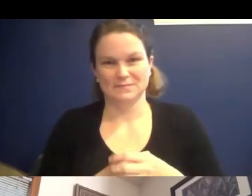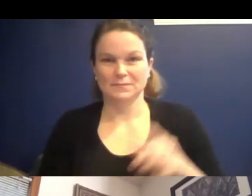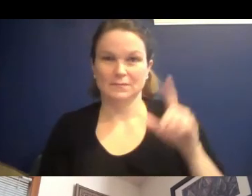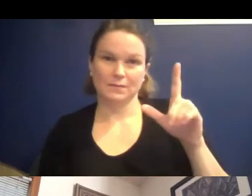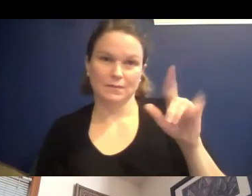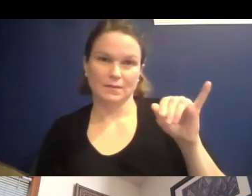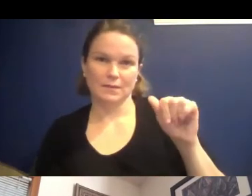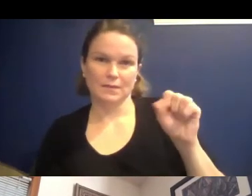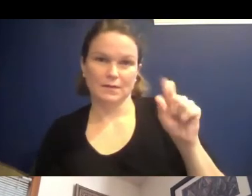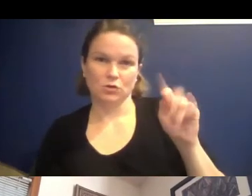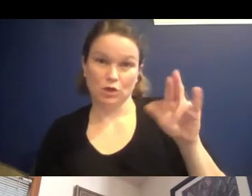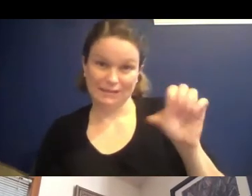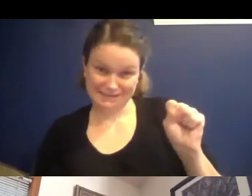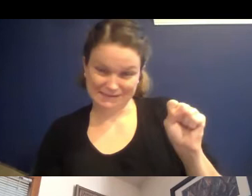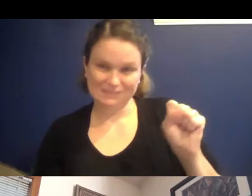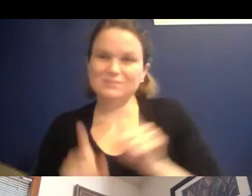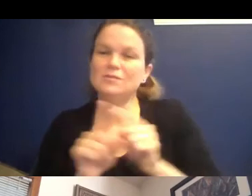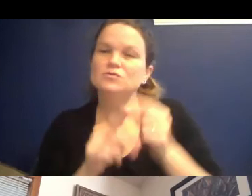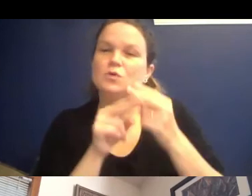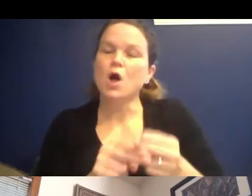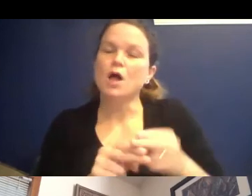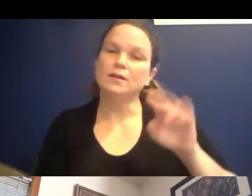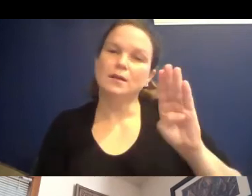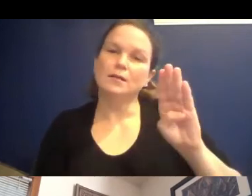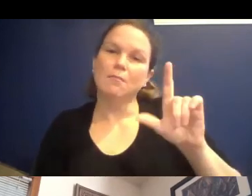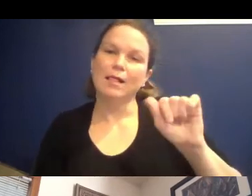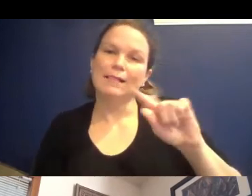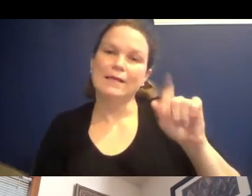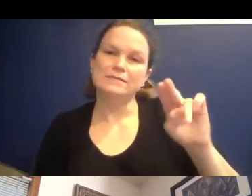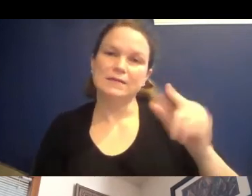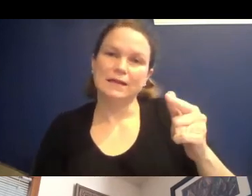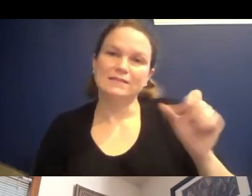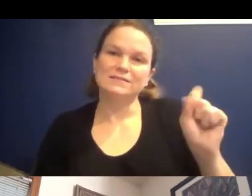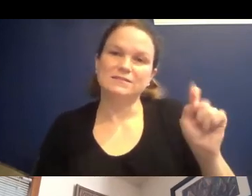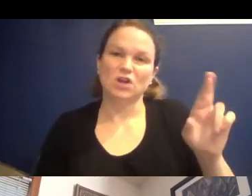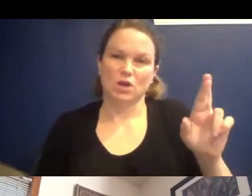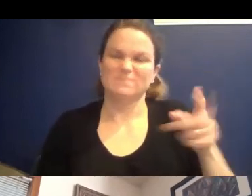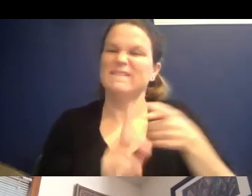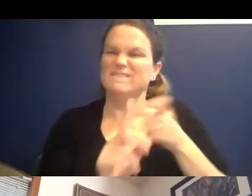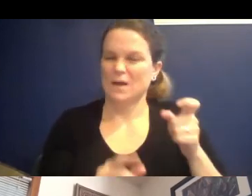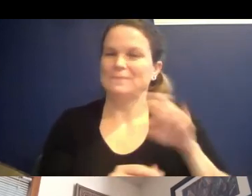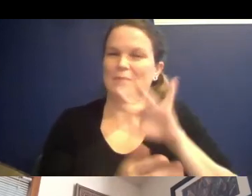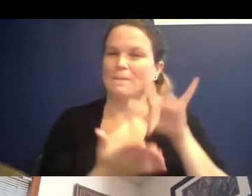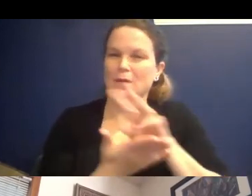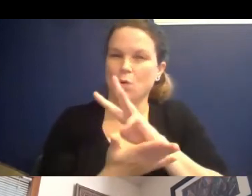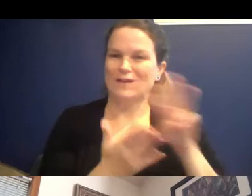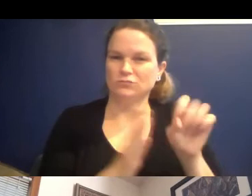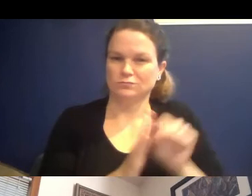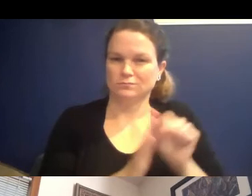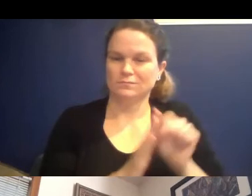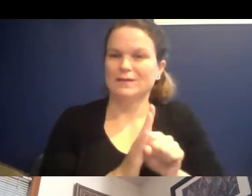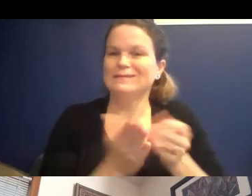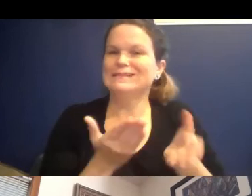Leotris, or blazing star, is native to the Midwestern states. You can often buy their